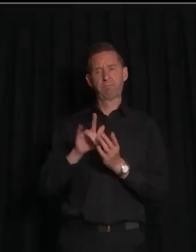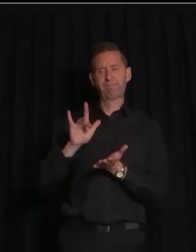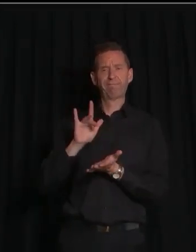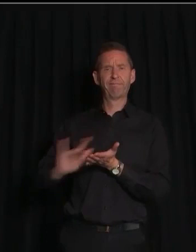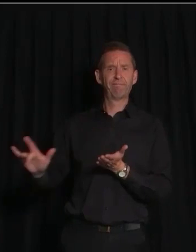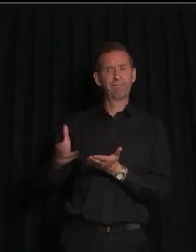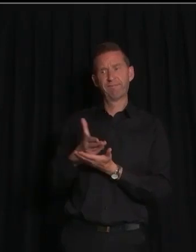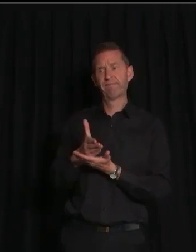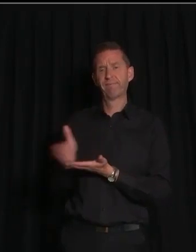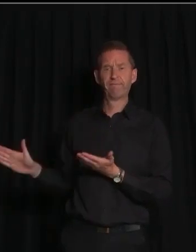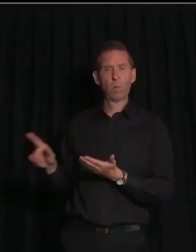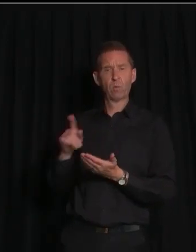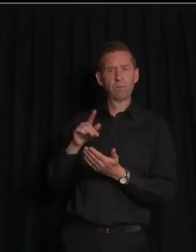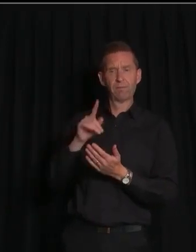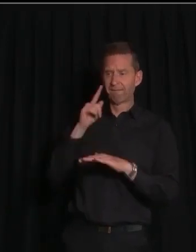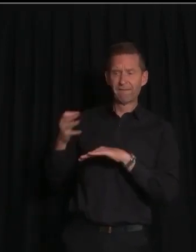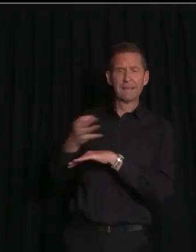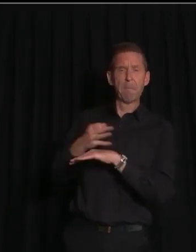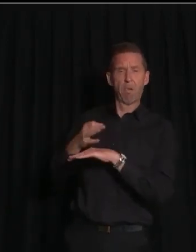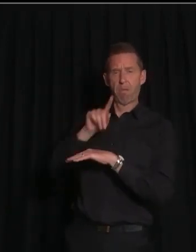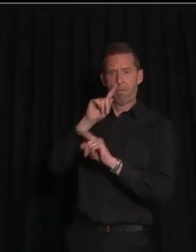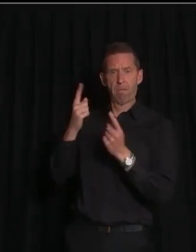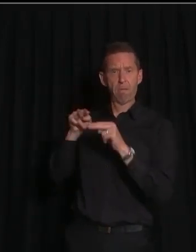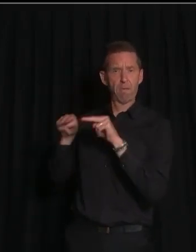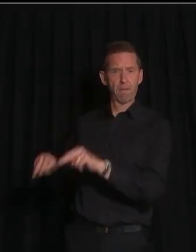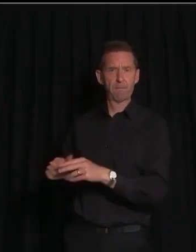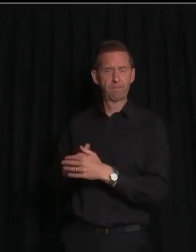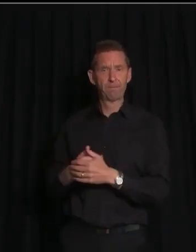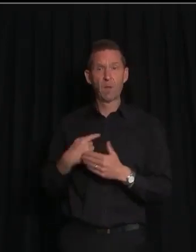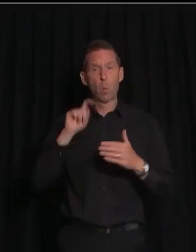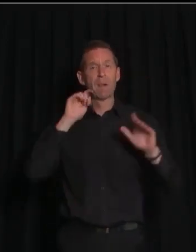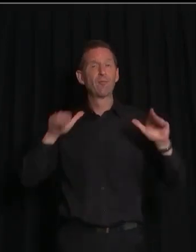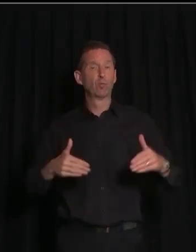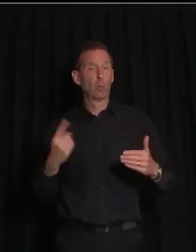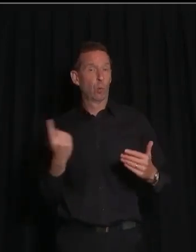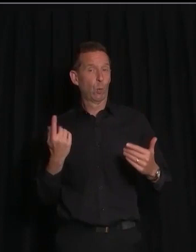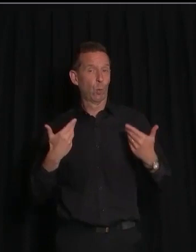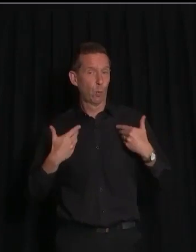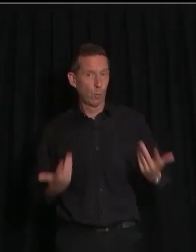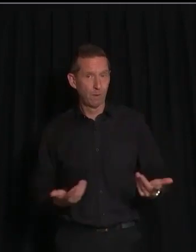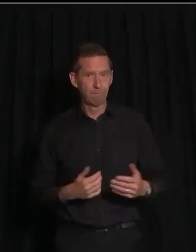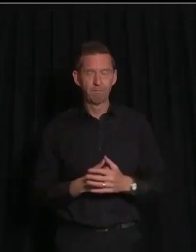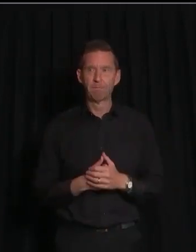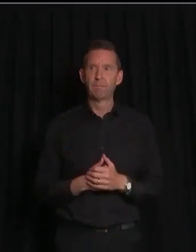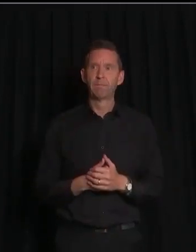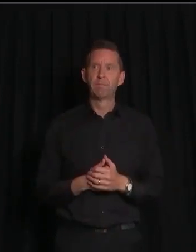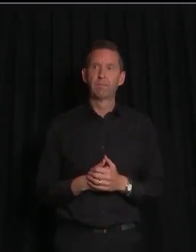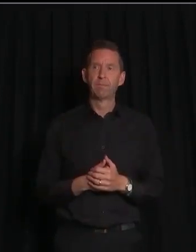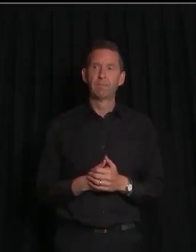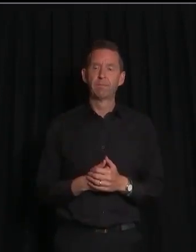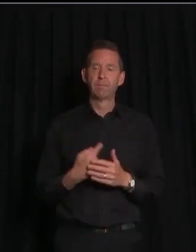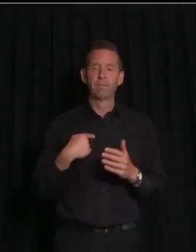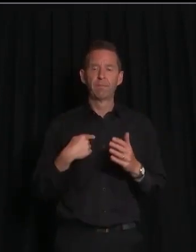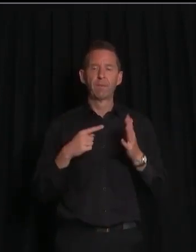or invisible. So I'm going to introduce myself first. I'm